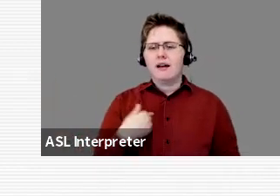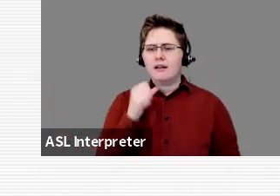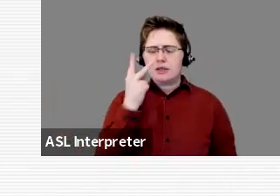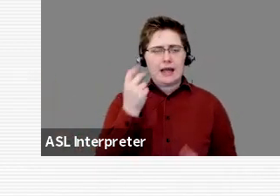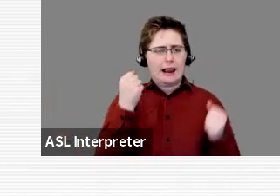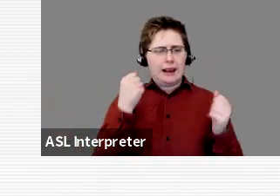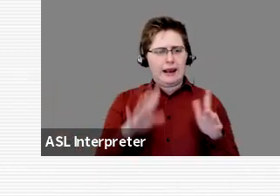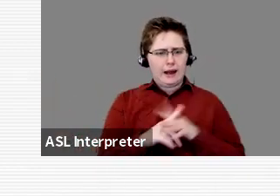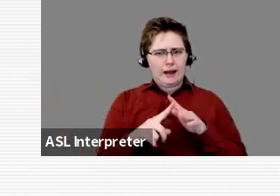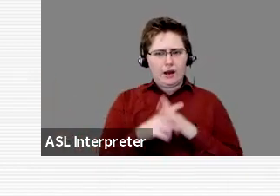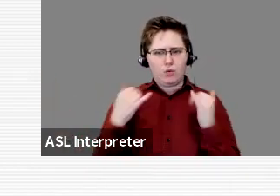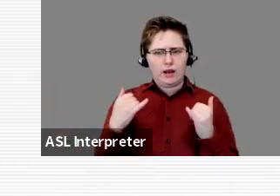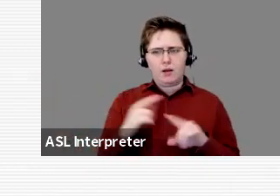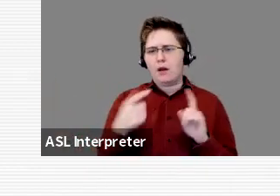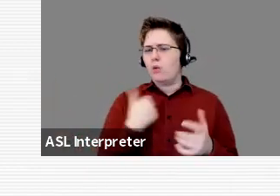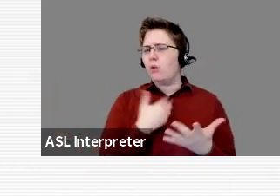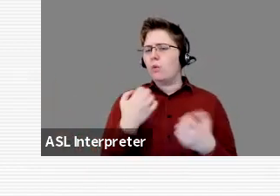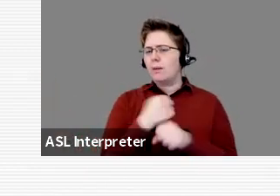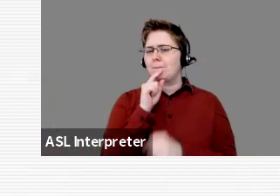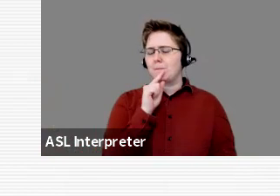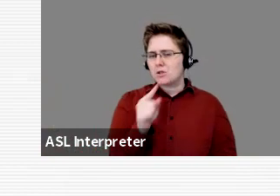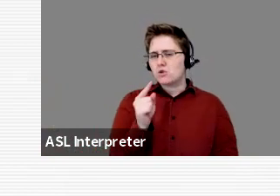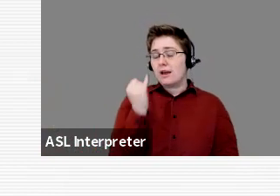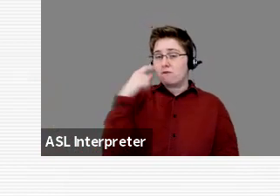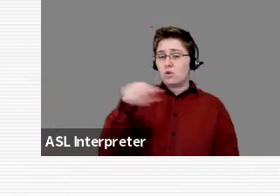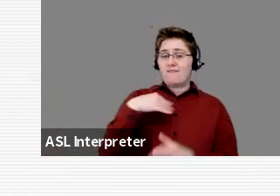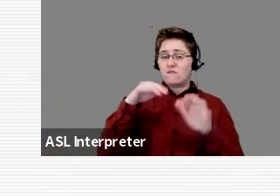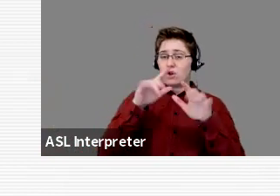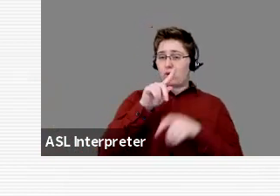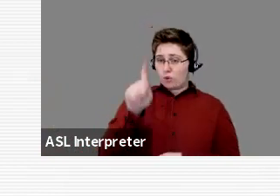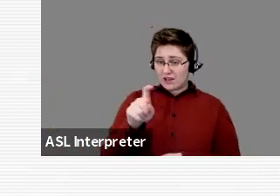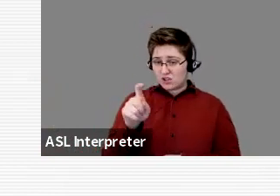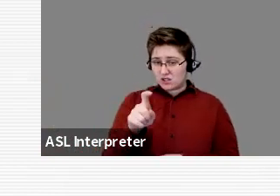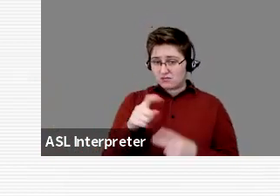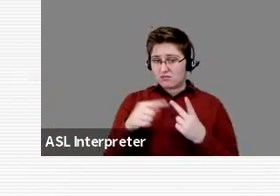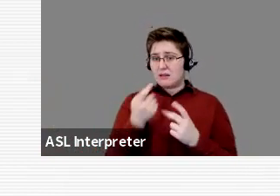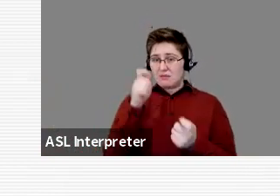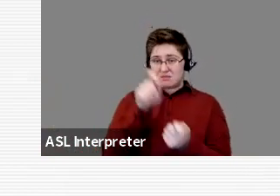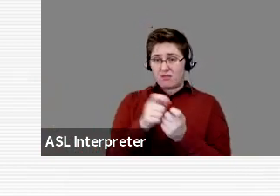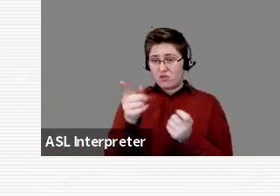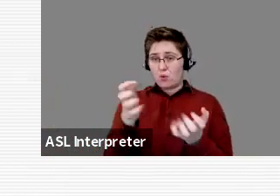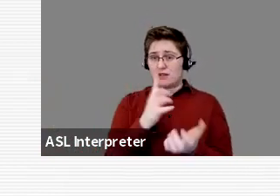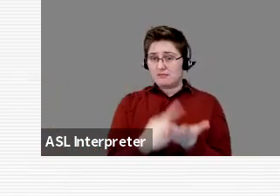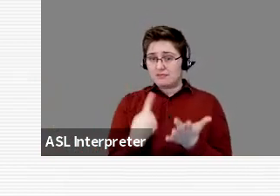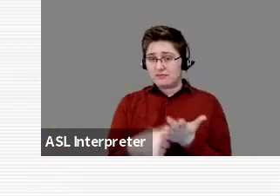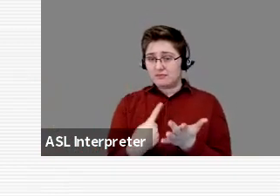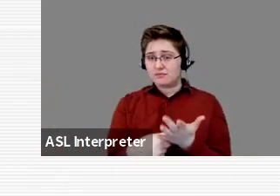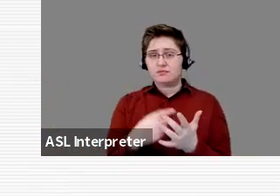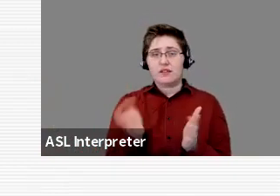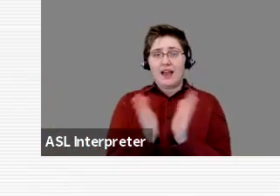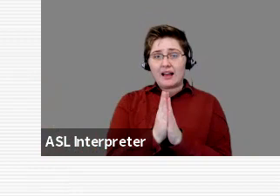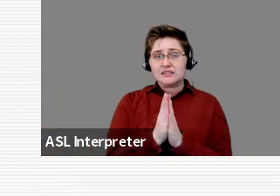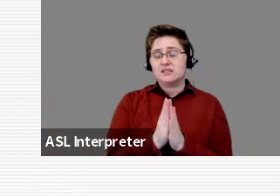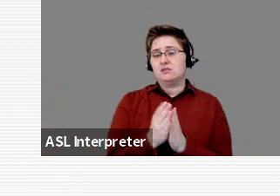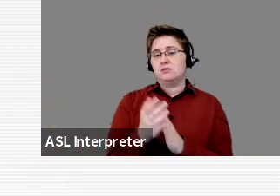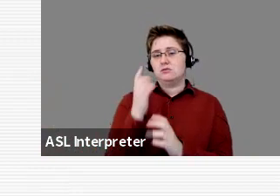whole lot coming in here now, but we want to make sure that if you have a question or if there's something specific you would like to talk about or ask about as